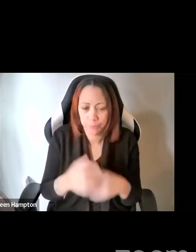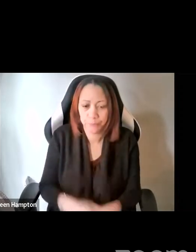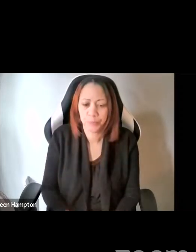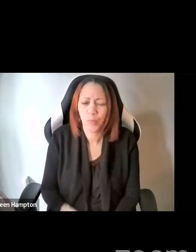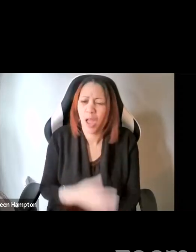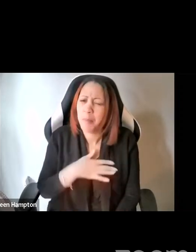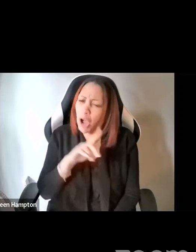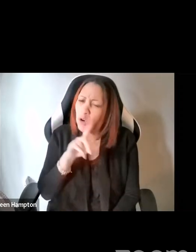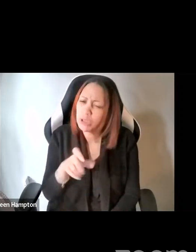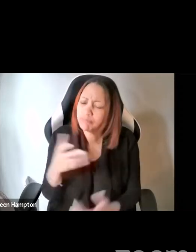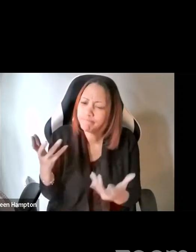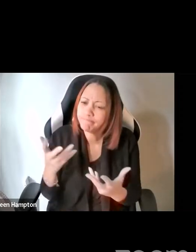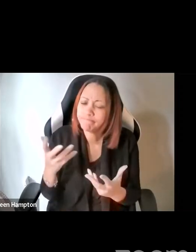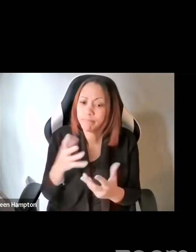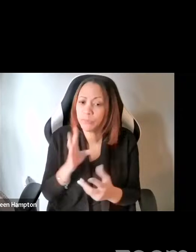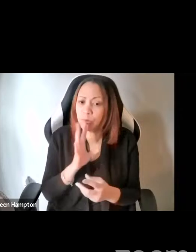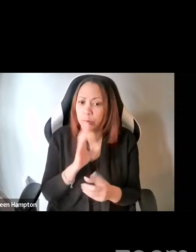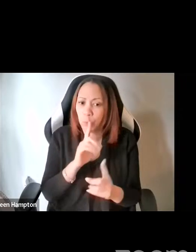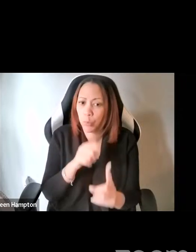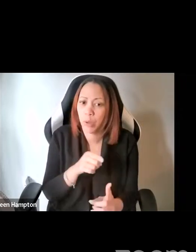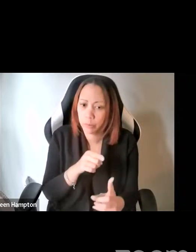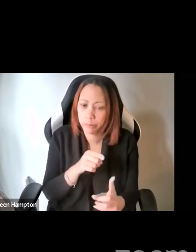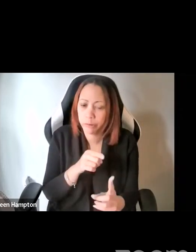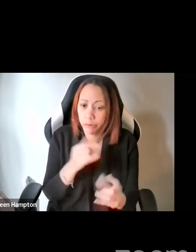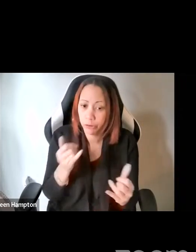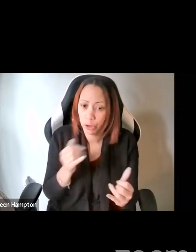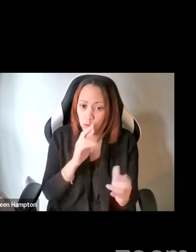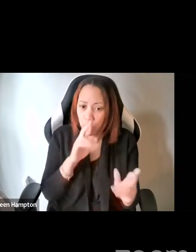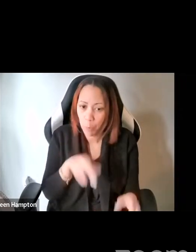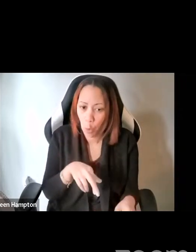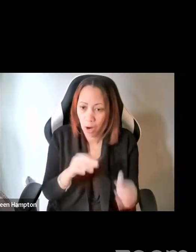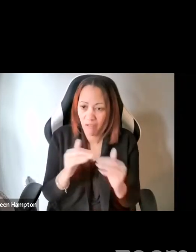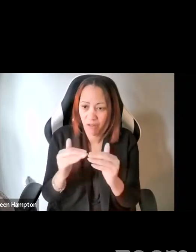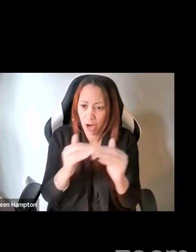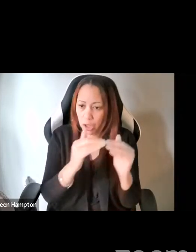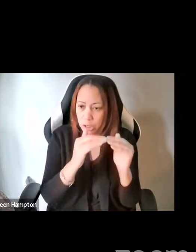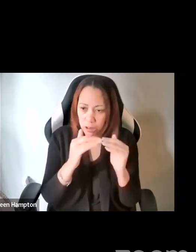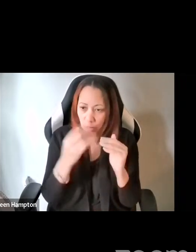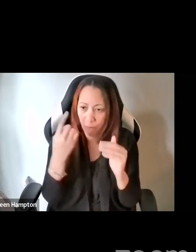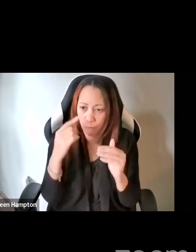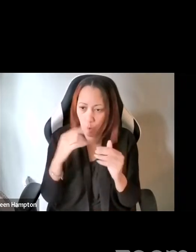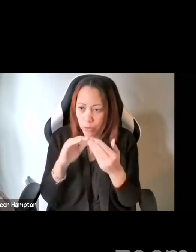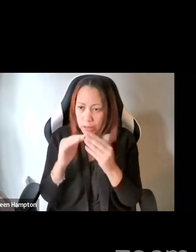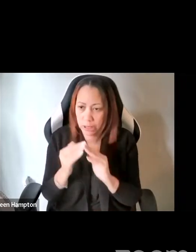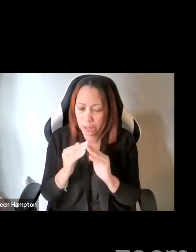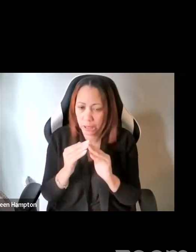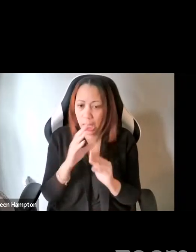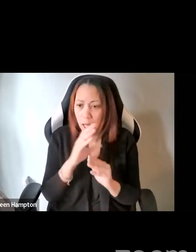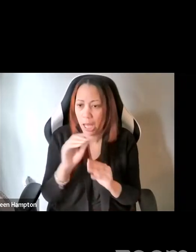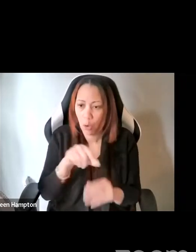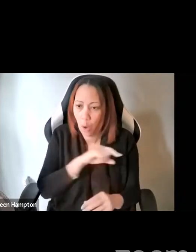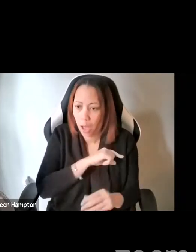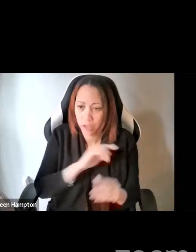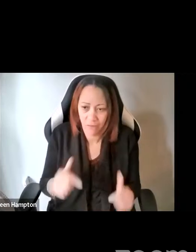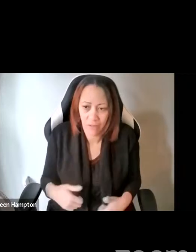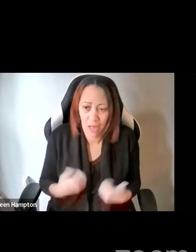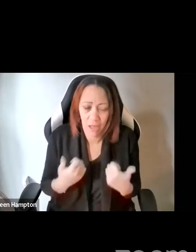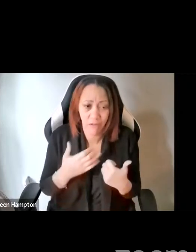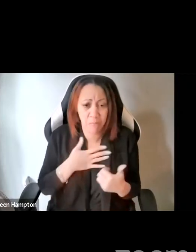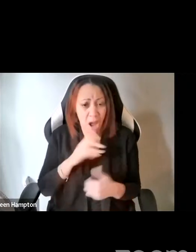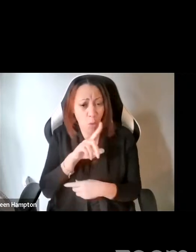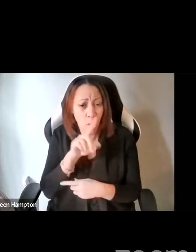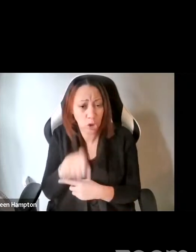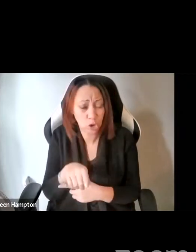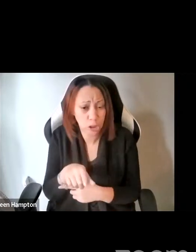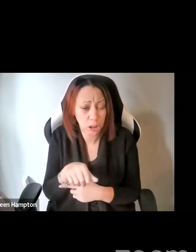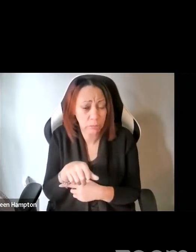speaking to one of the objectives of this report, which is fairness of the city and quality of life. And my question is there